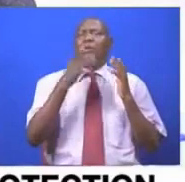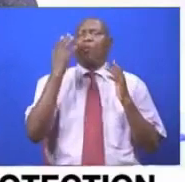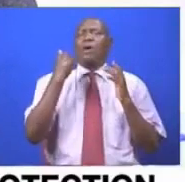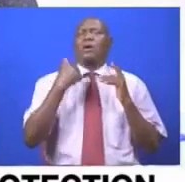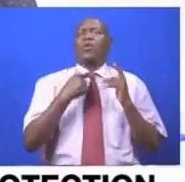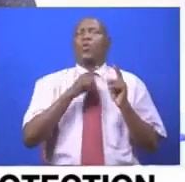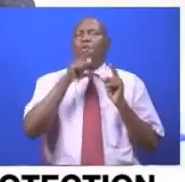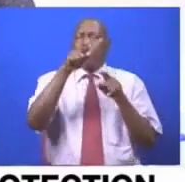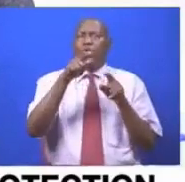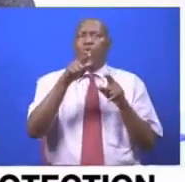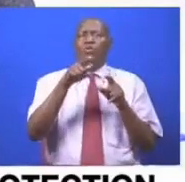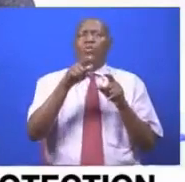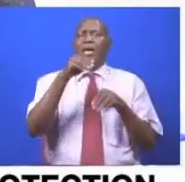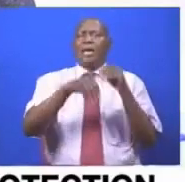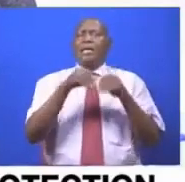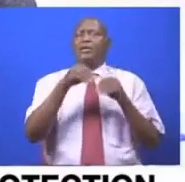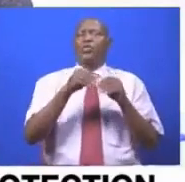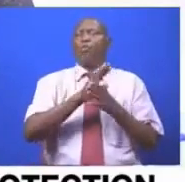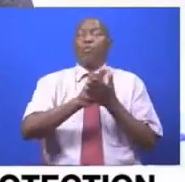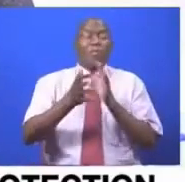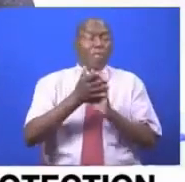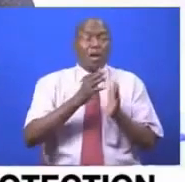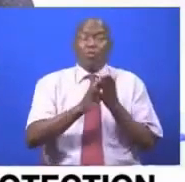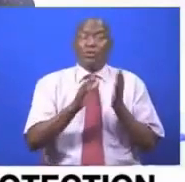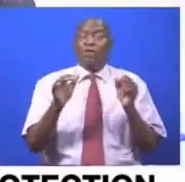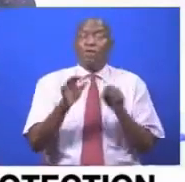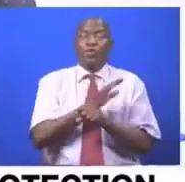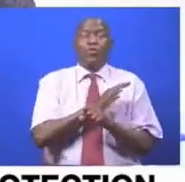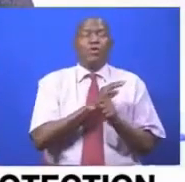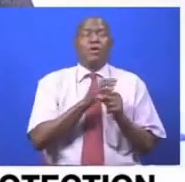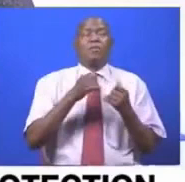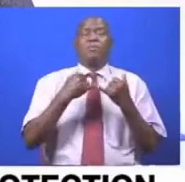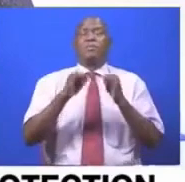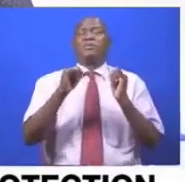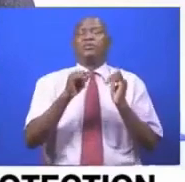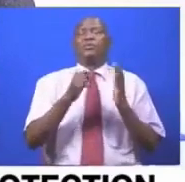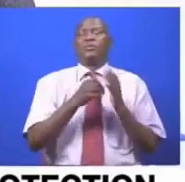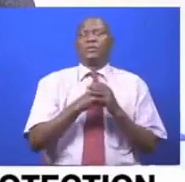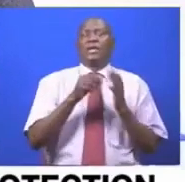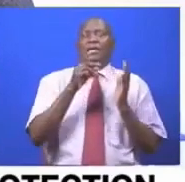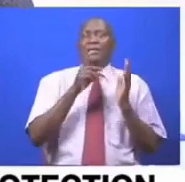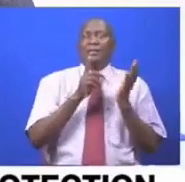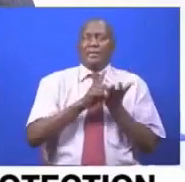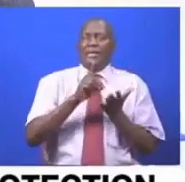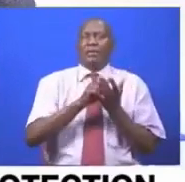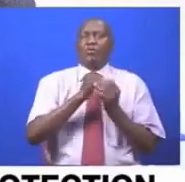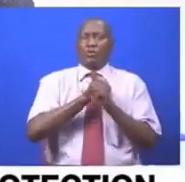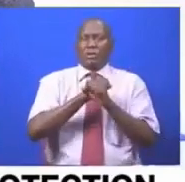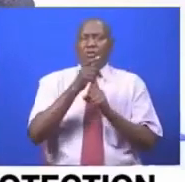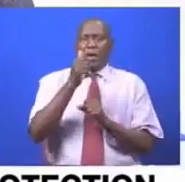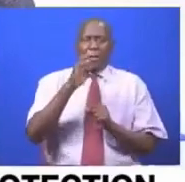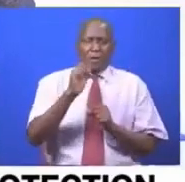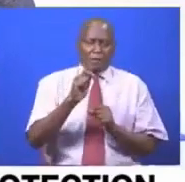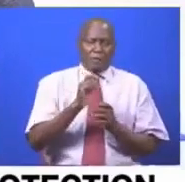without full implementation of the Data Protection Act, notwithstanding the fact that we have an office of the